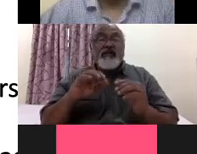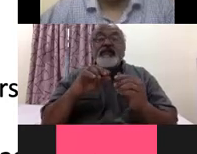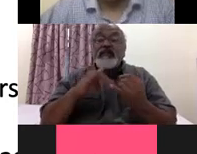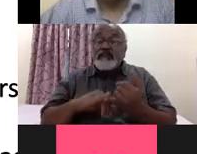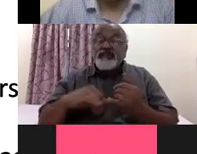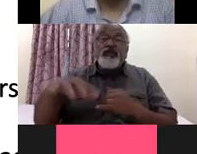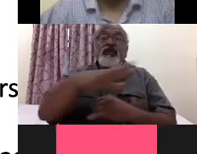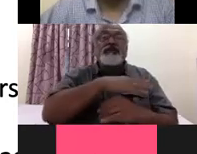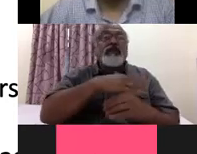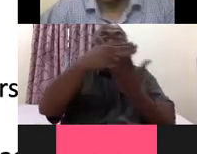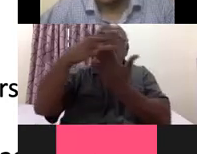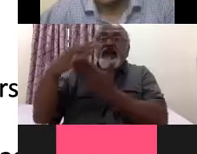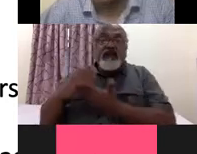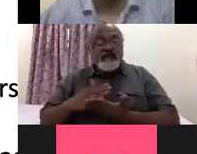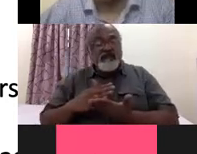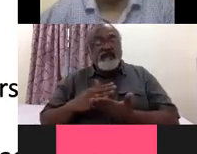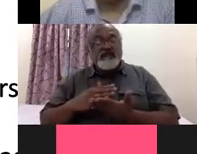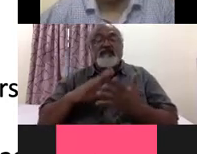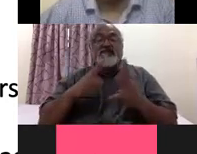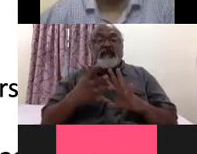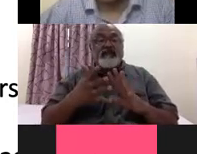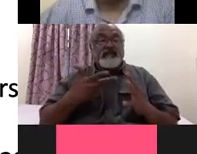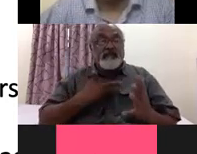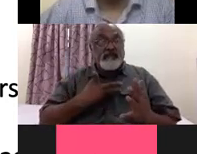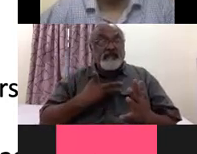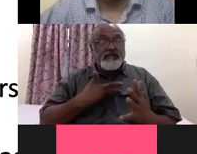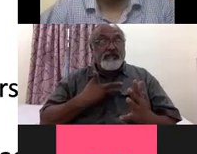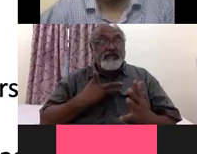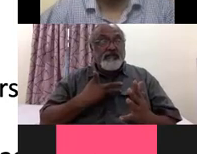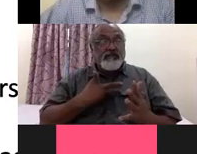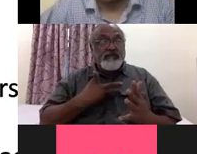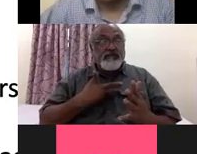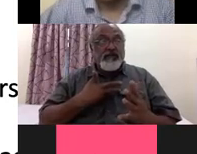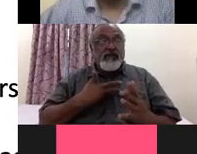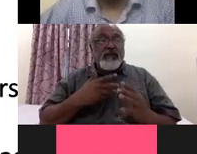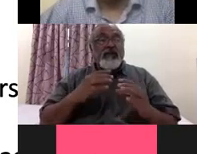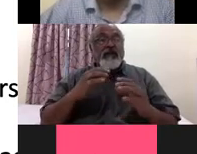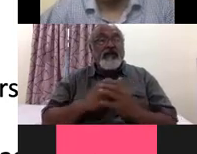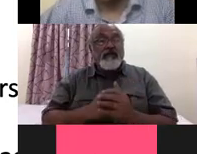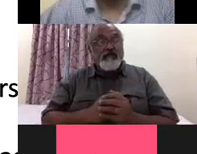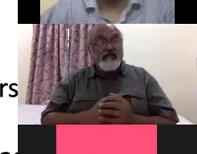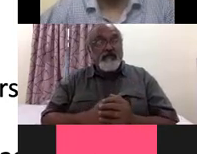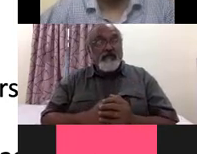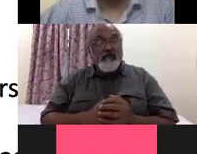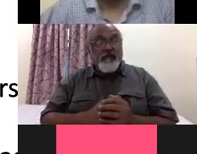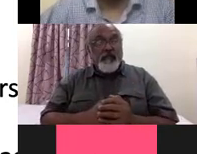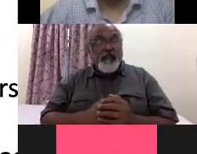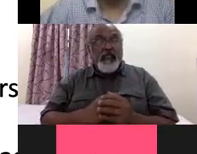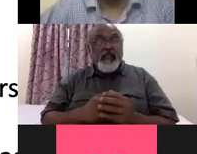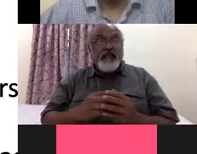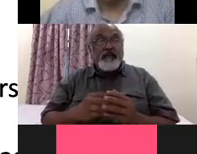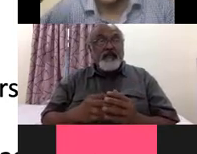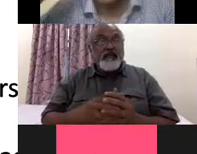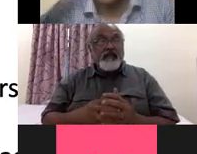a medical condition. Actually, impairment is a medical condition. Disability is a consequence of societal barriers. And most important, biggest barrier